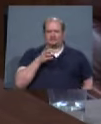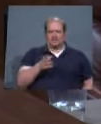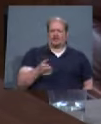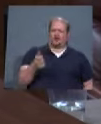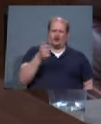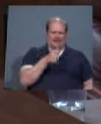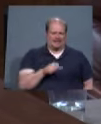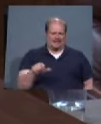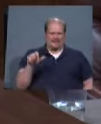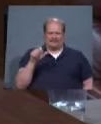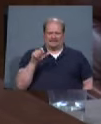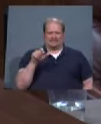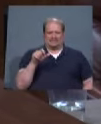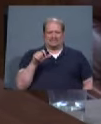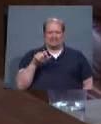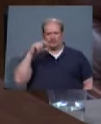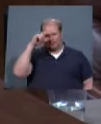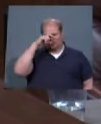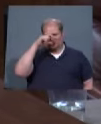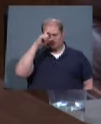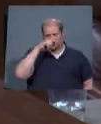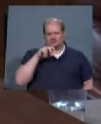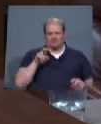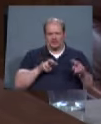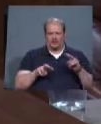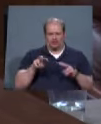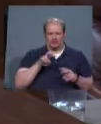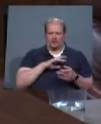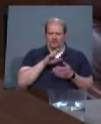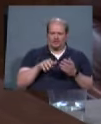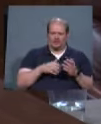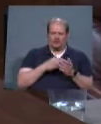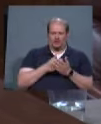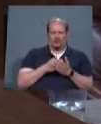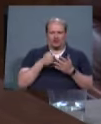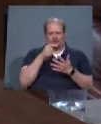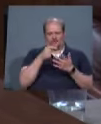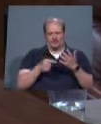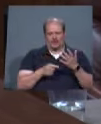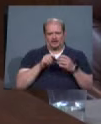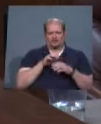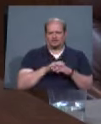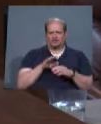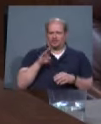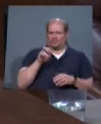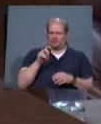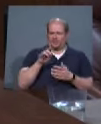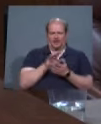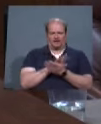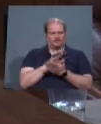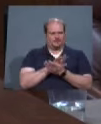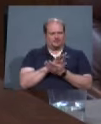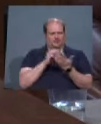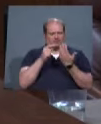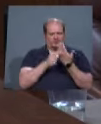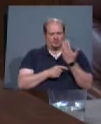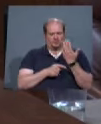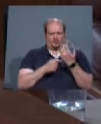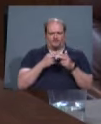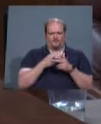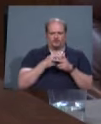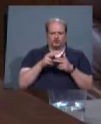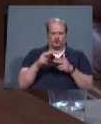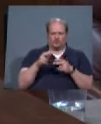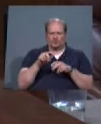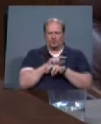any wisdom in looking at all of the items on the back of that sheet as far as long and